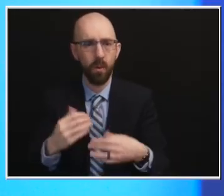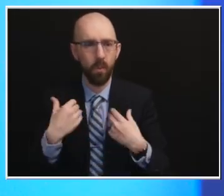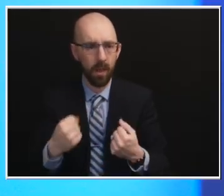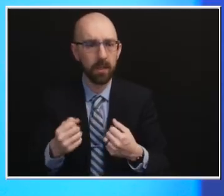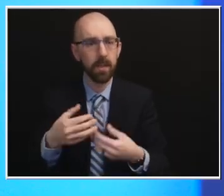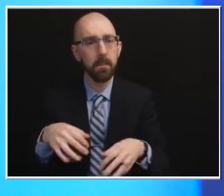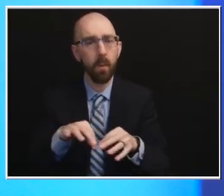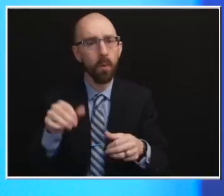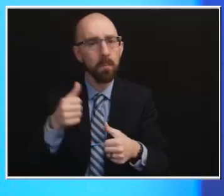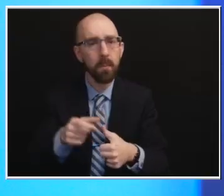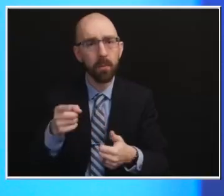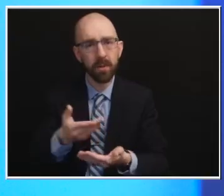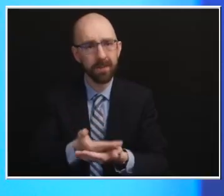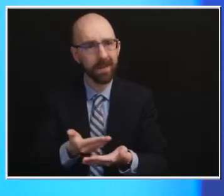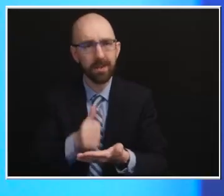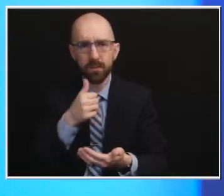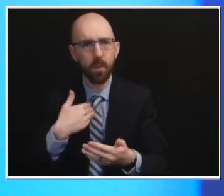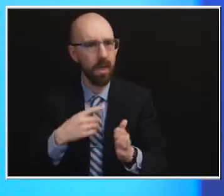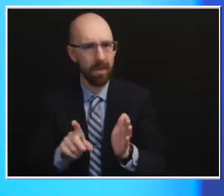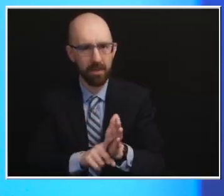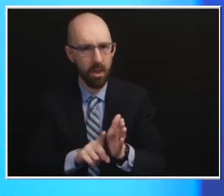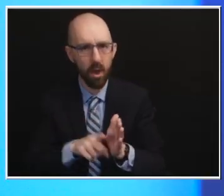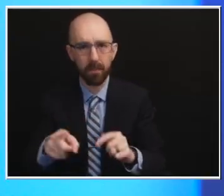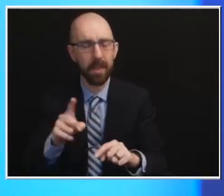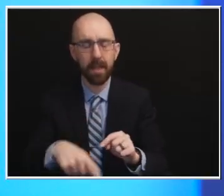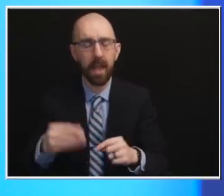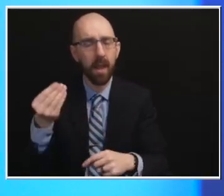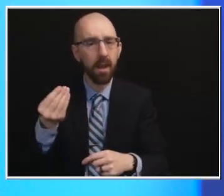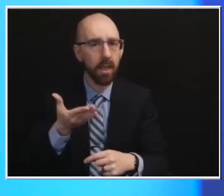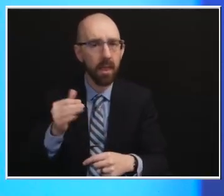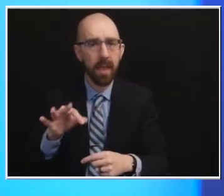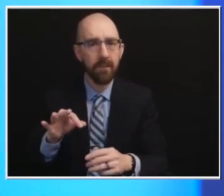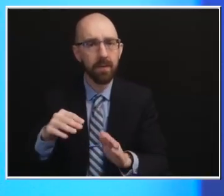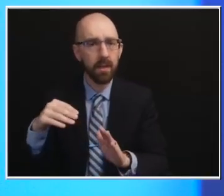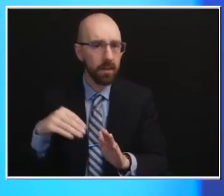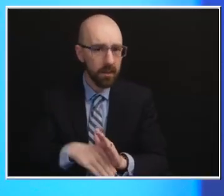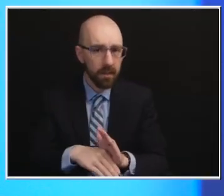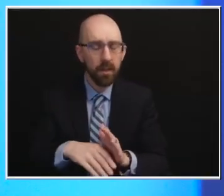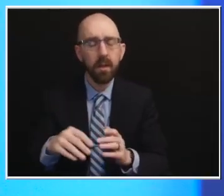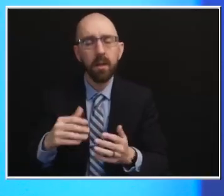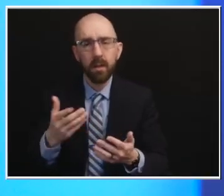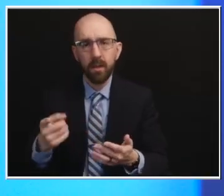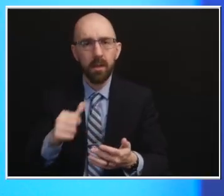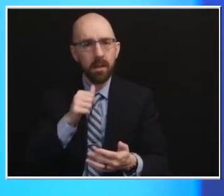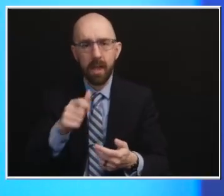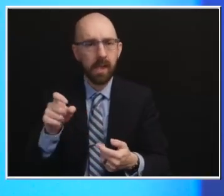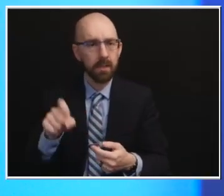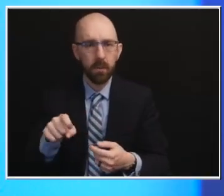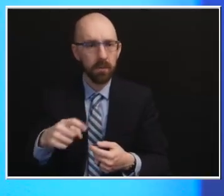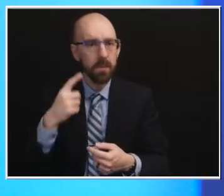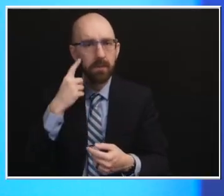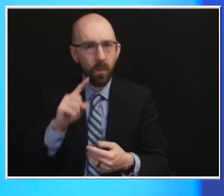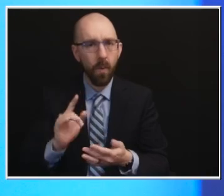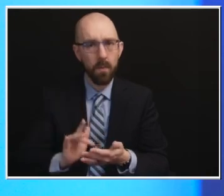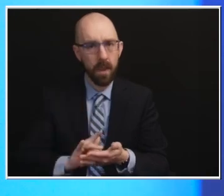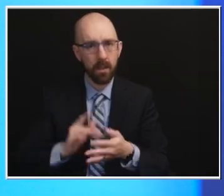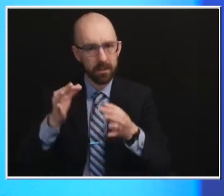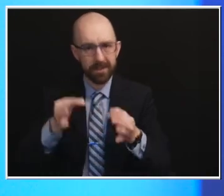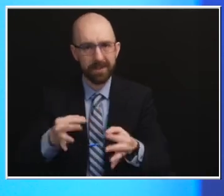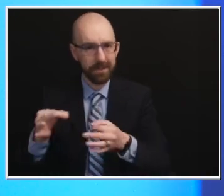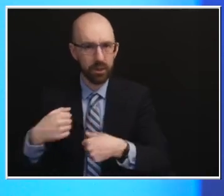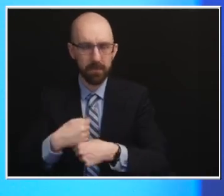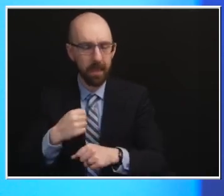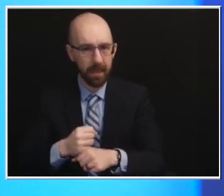have alarms, and so they can't warn you if you're dropping low, and they're not supposed to be for medical decision making. Whereas